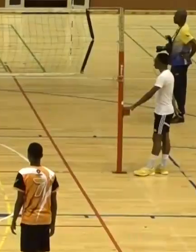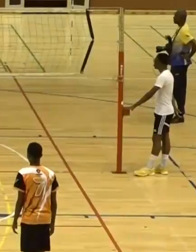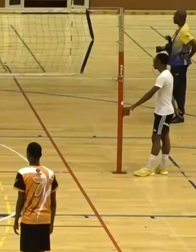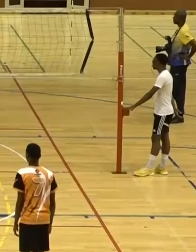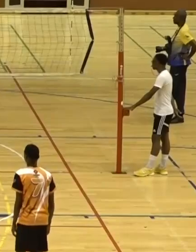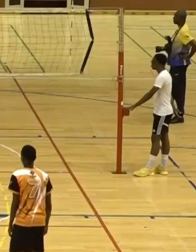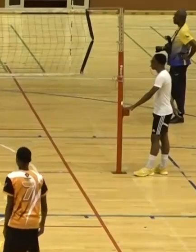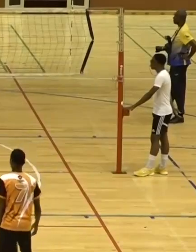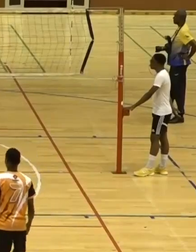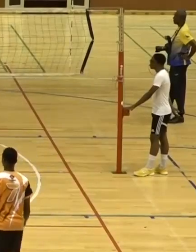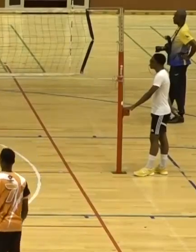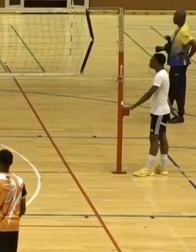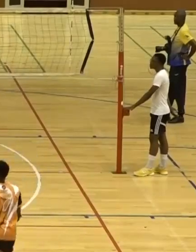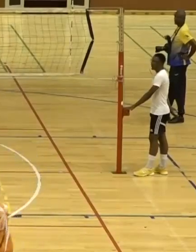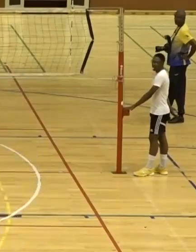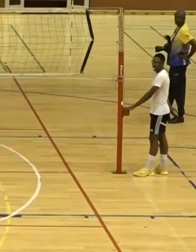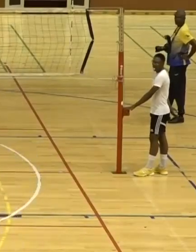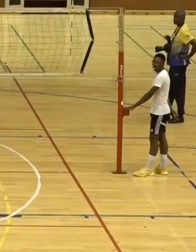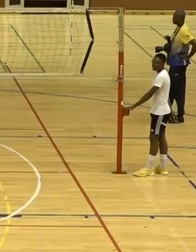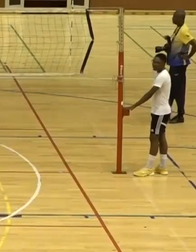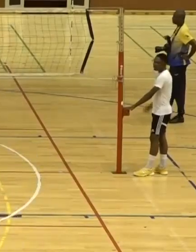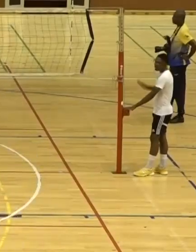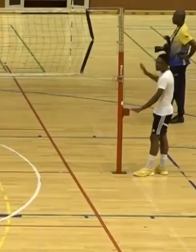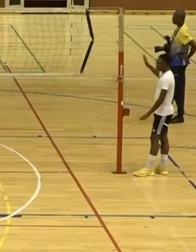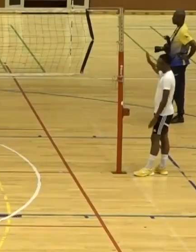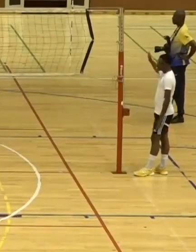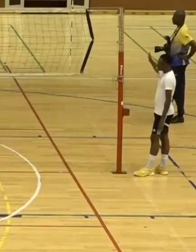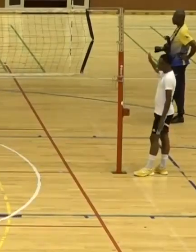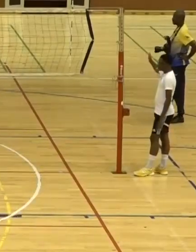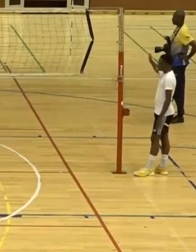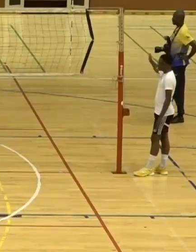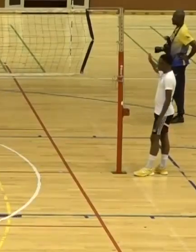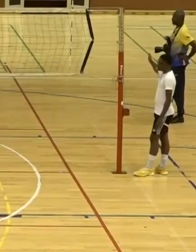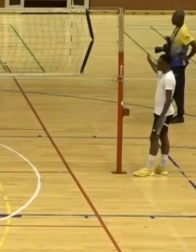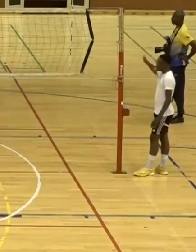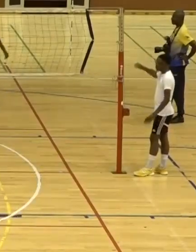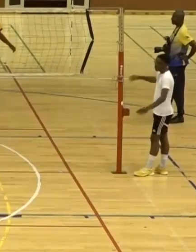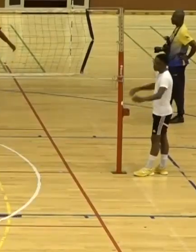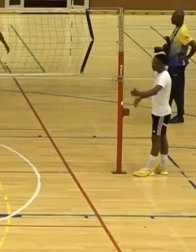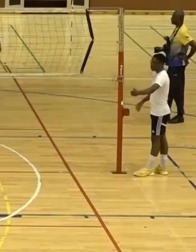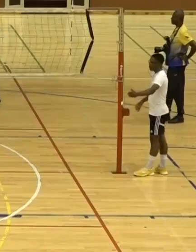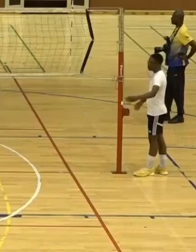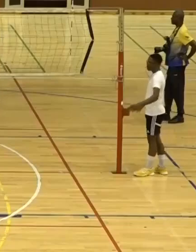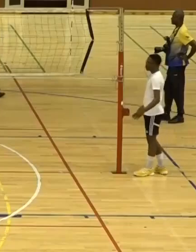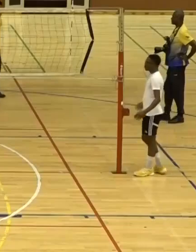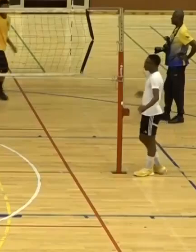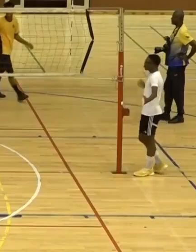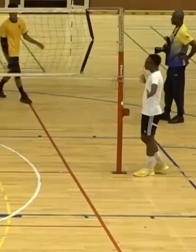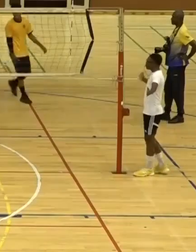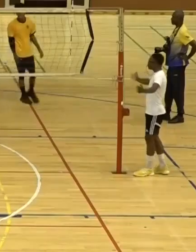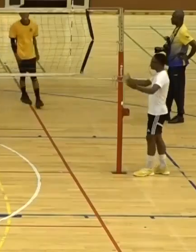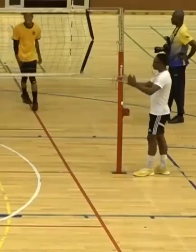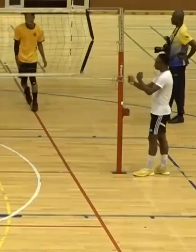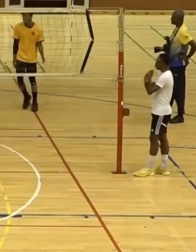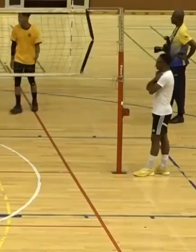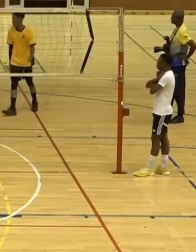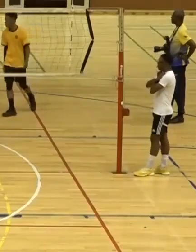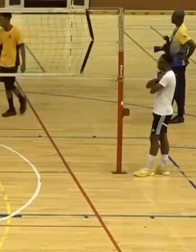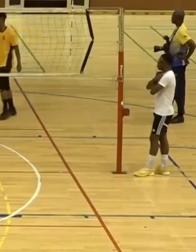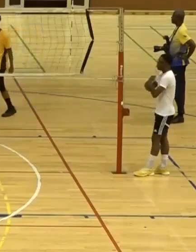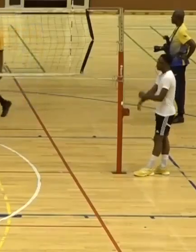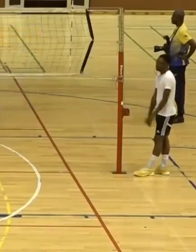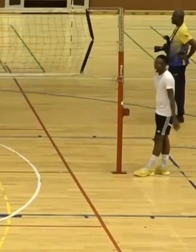up. Foundation, finals bong. What an ace to end it all. CFS with a